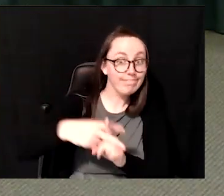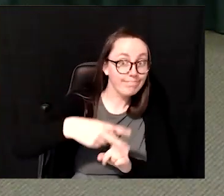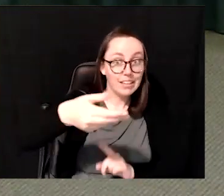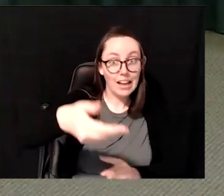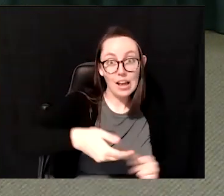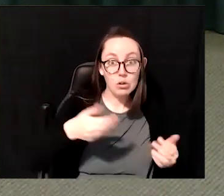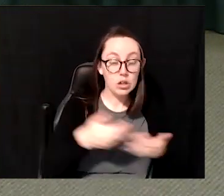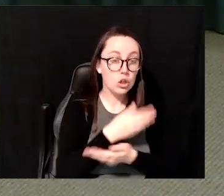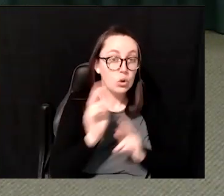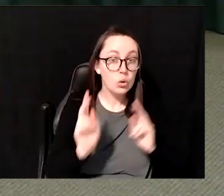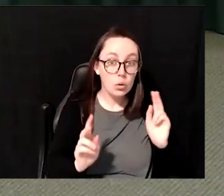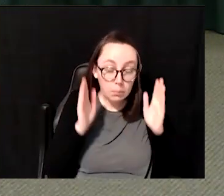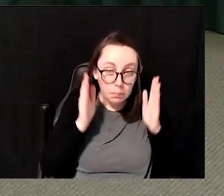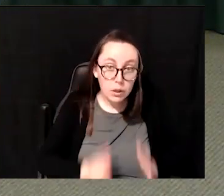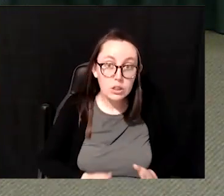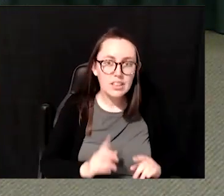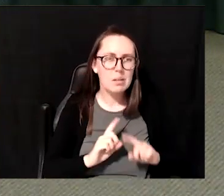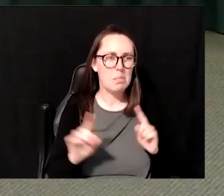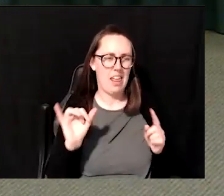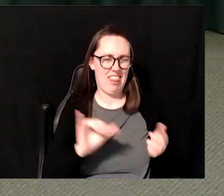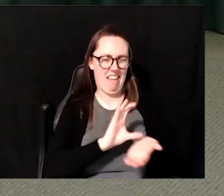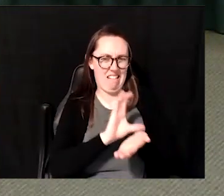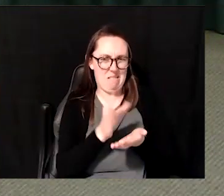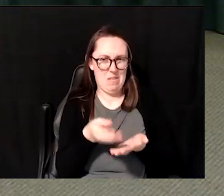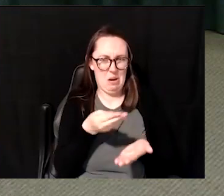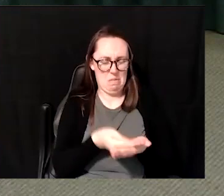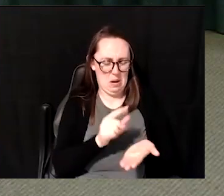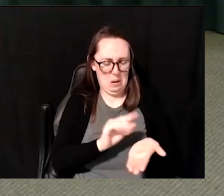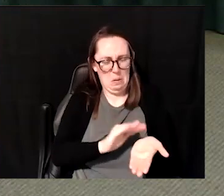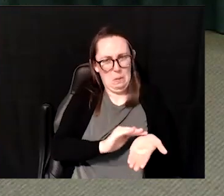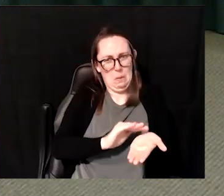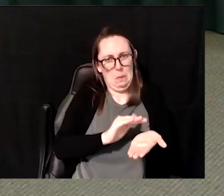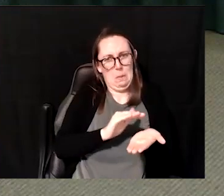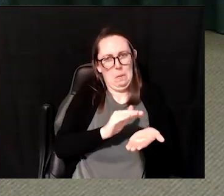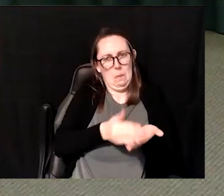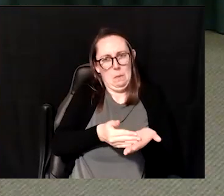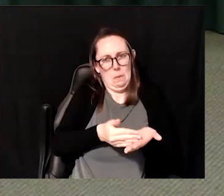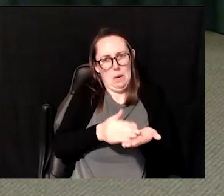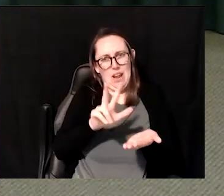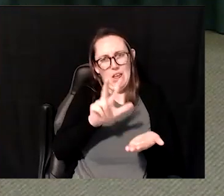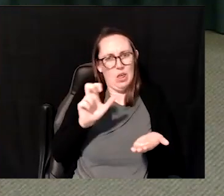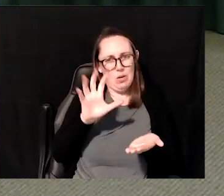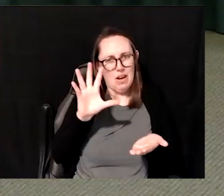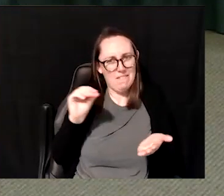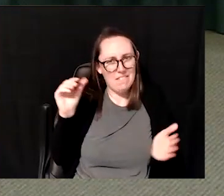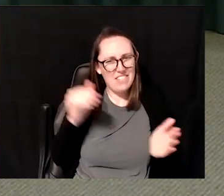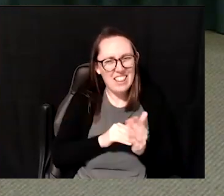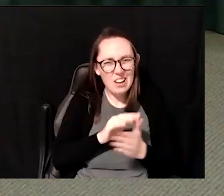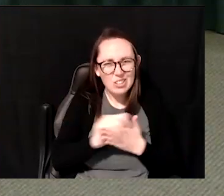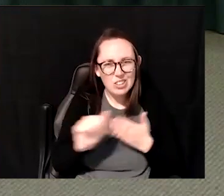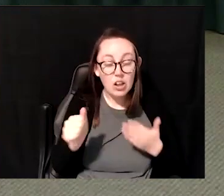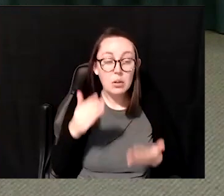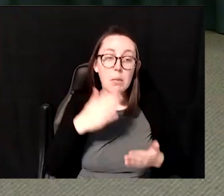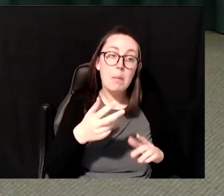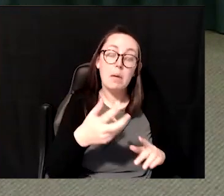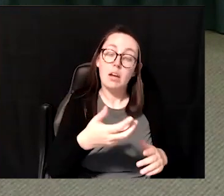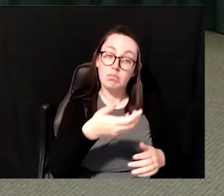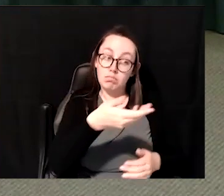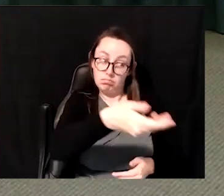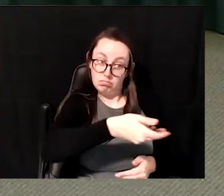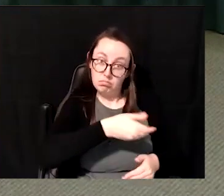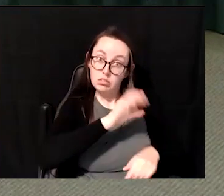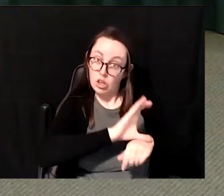if you're going to take a minimal amount of money and bring in a console to help the board short out